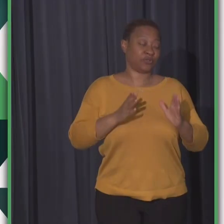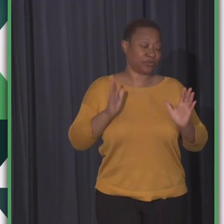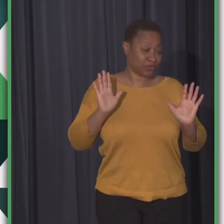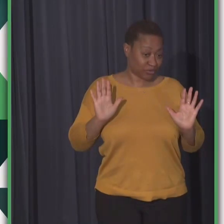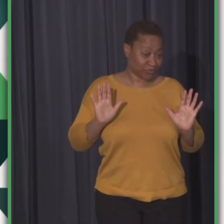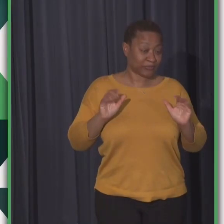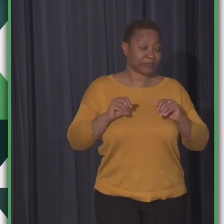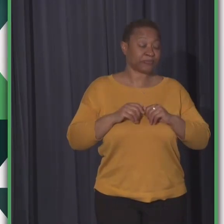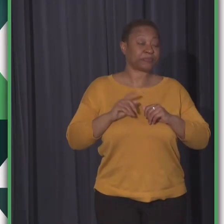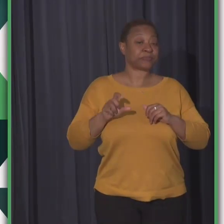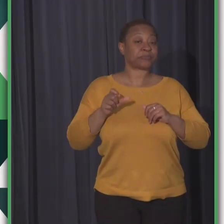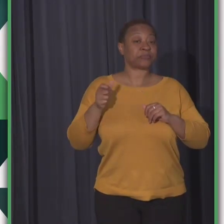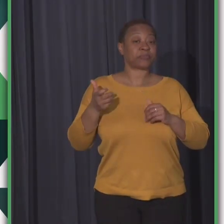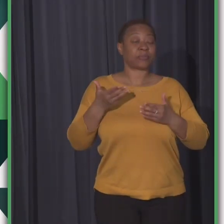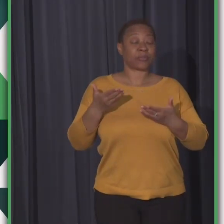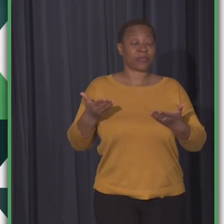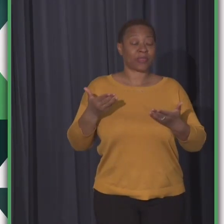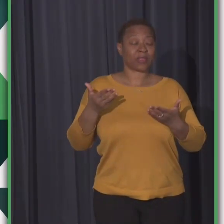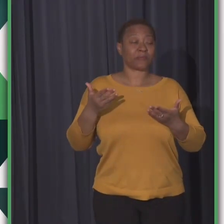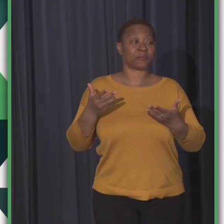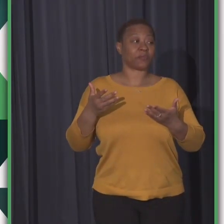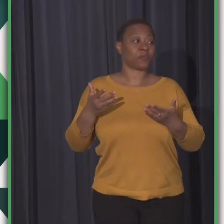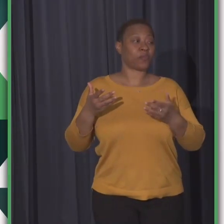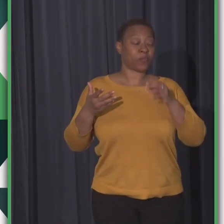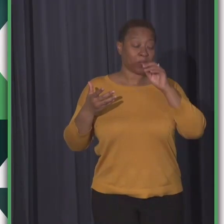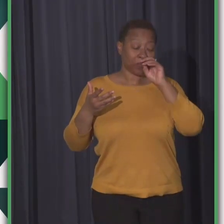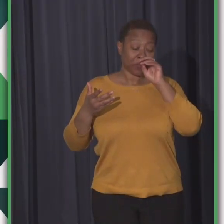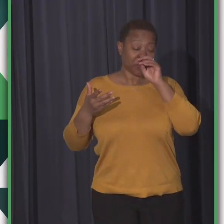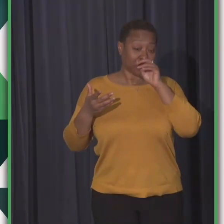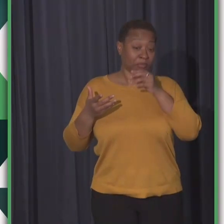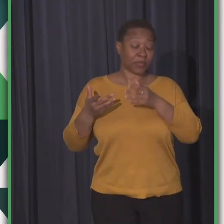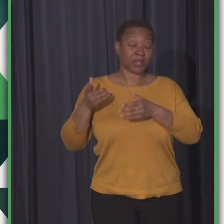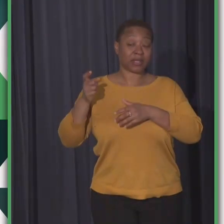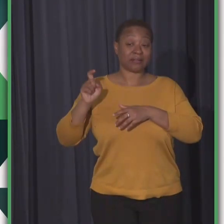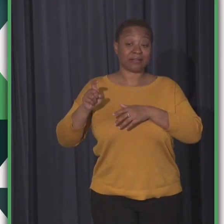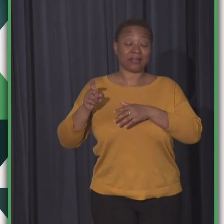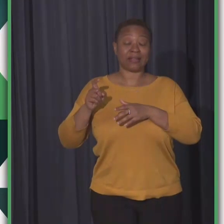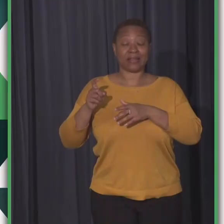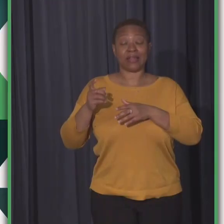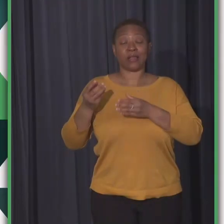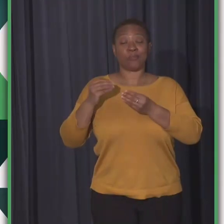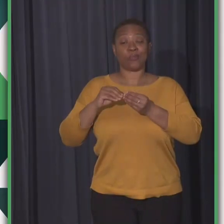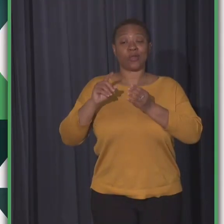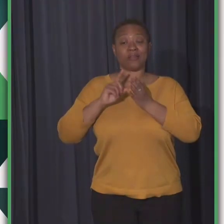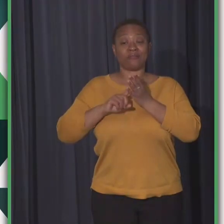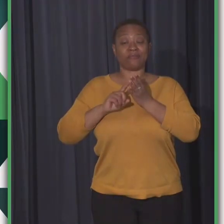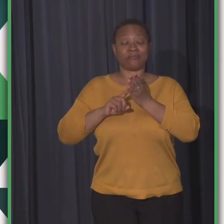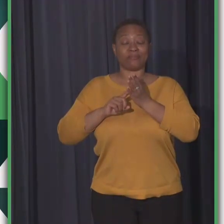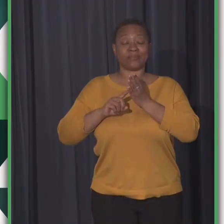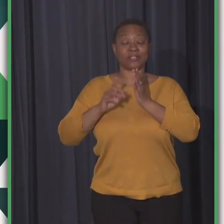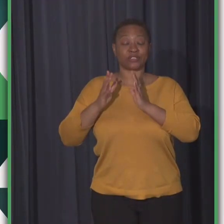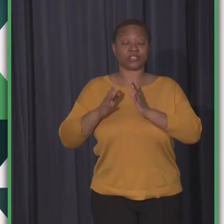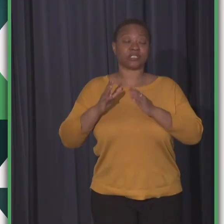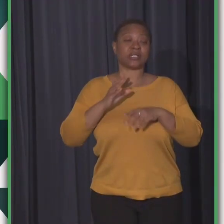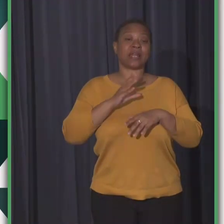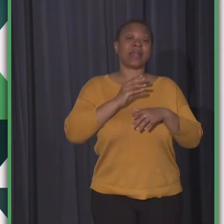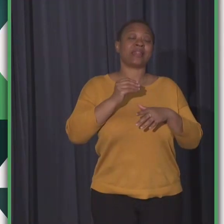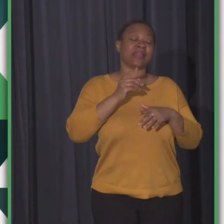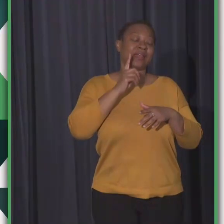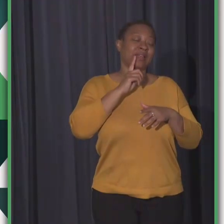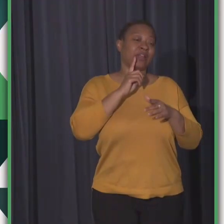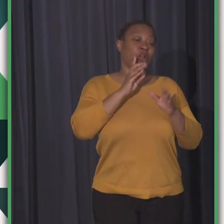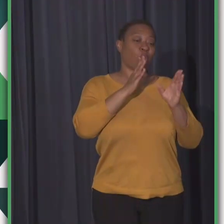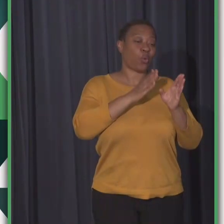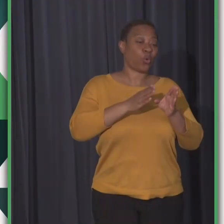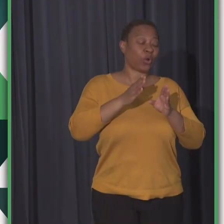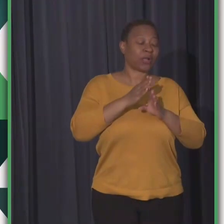The other thing is, in addition to more investigators, often organizing information coming in from a large number of complaints, maybe it